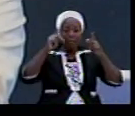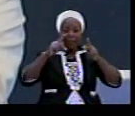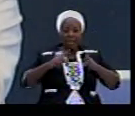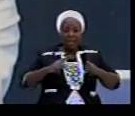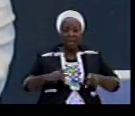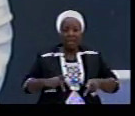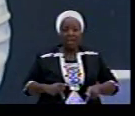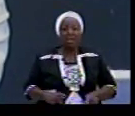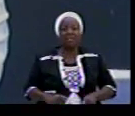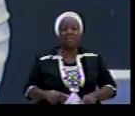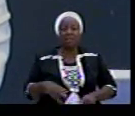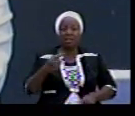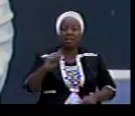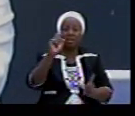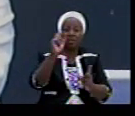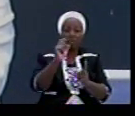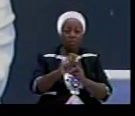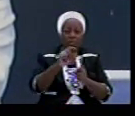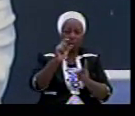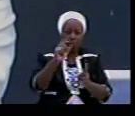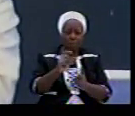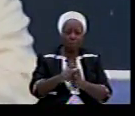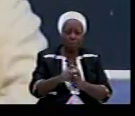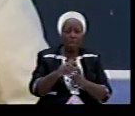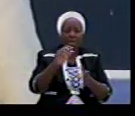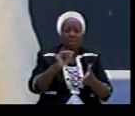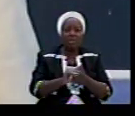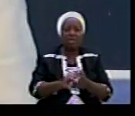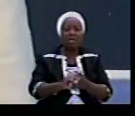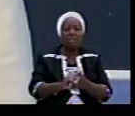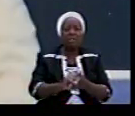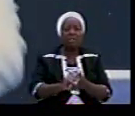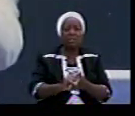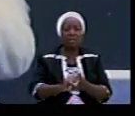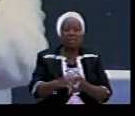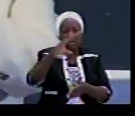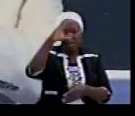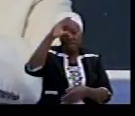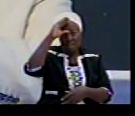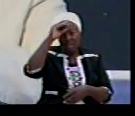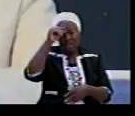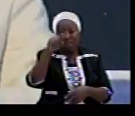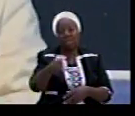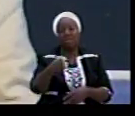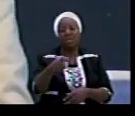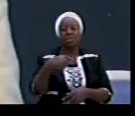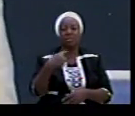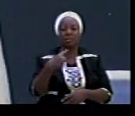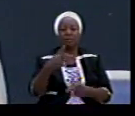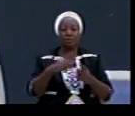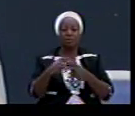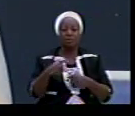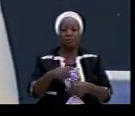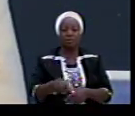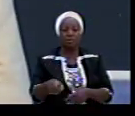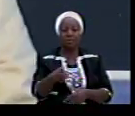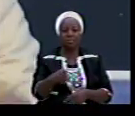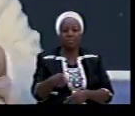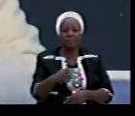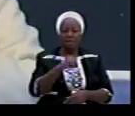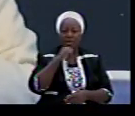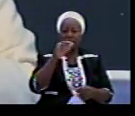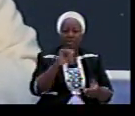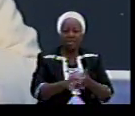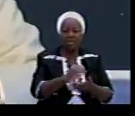the words that Philip spoke unto them. Not just that Christ is the Savior of the